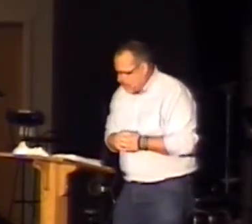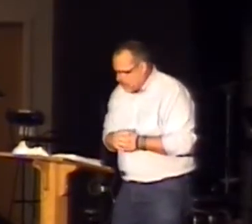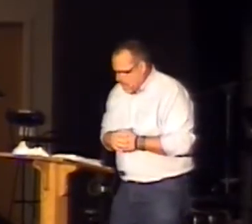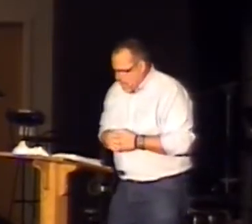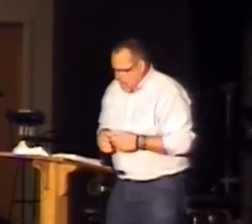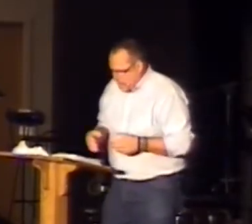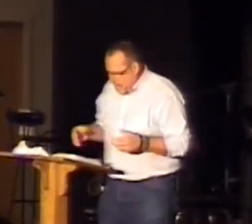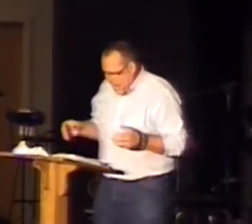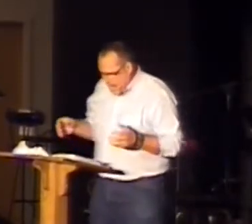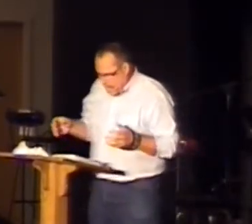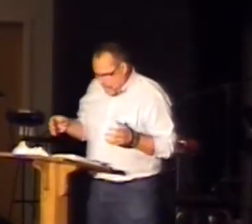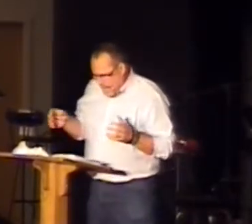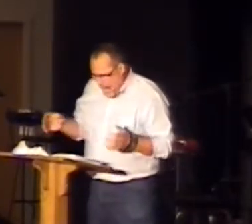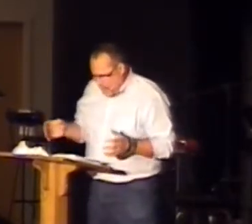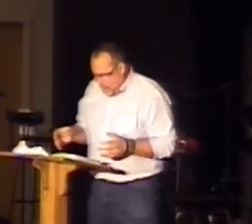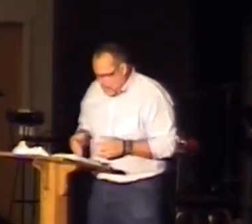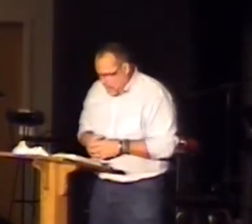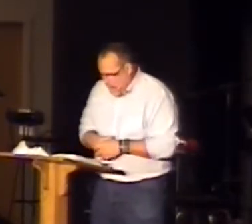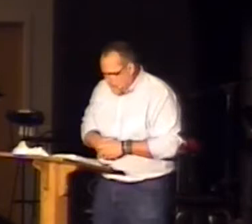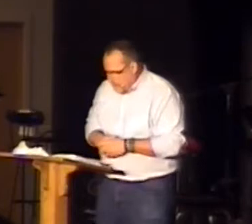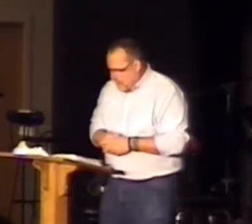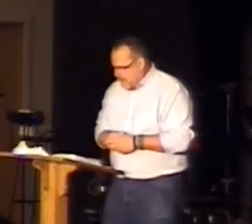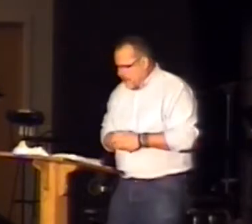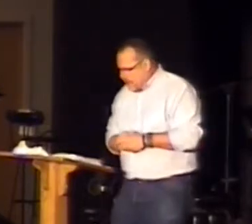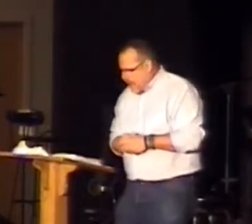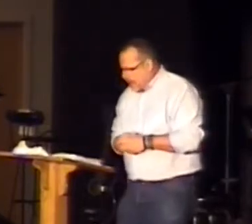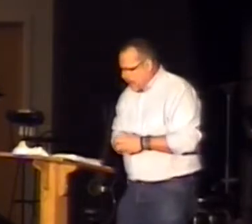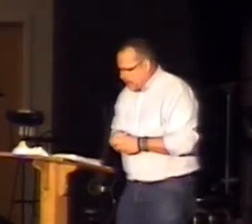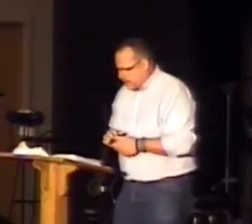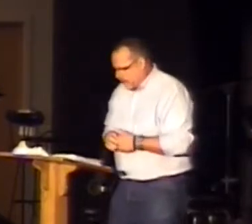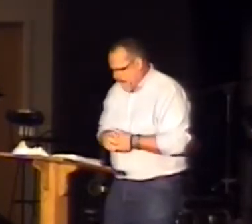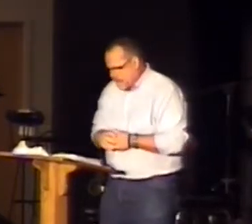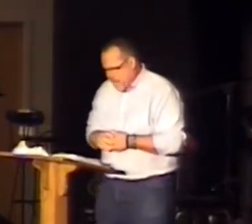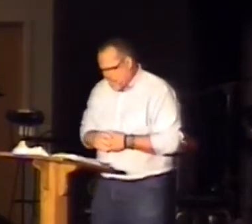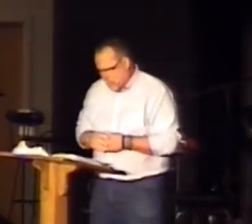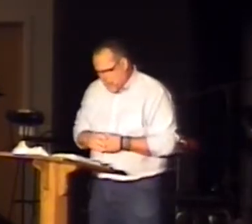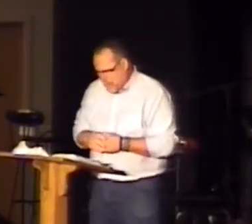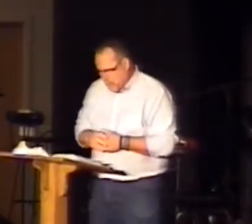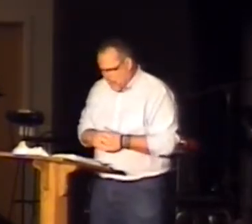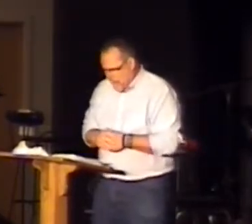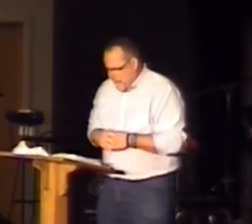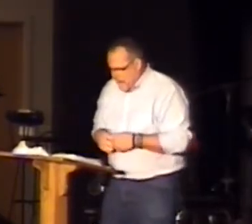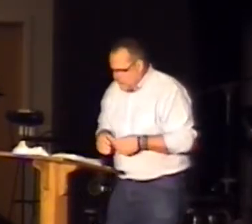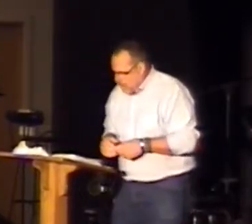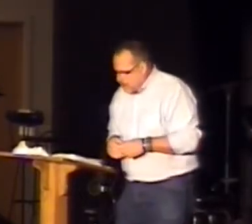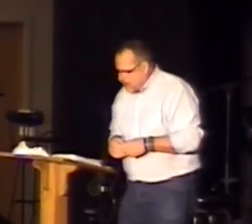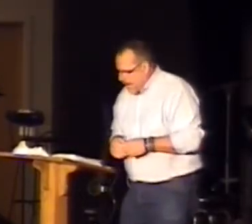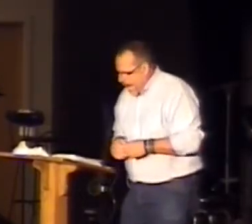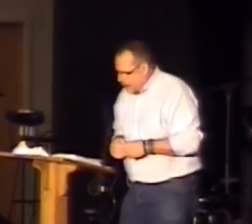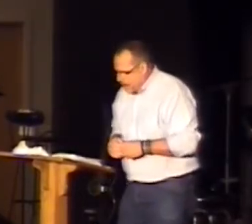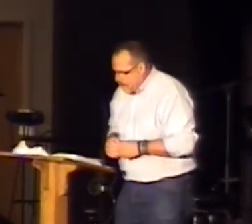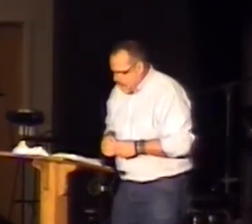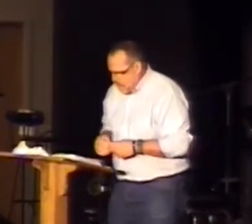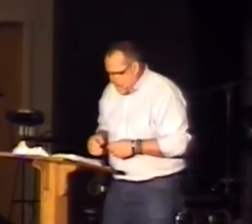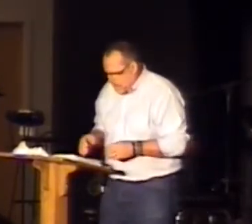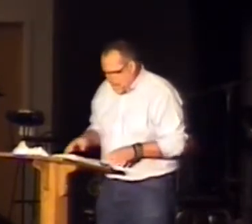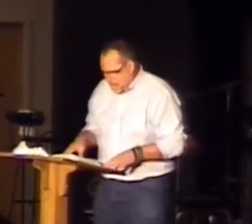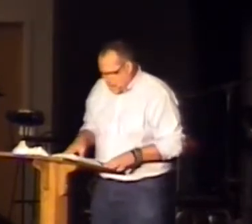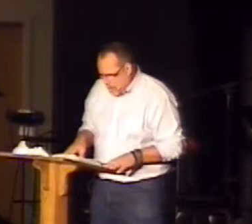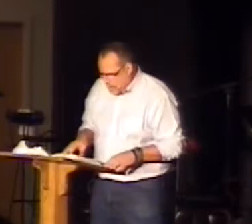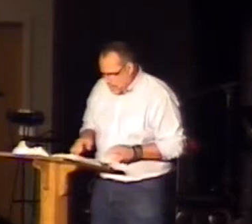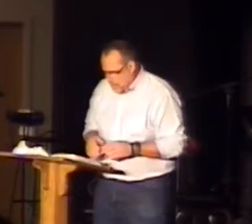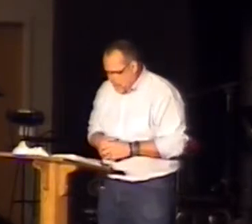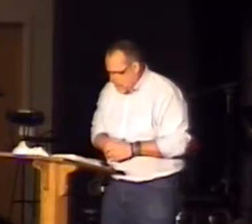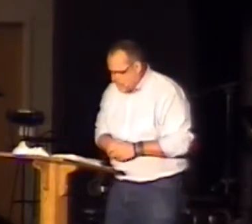with you. Bring out with you every living thing of the flesh that is with you, birds and cattle and every creeping thing